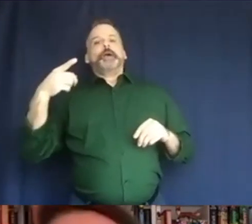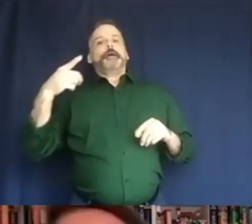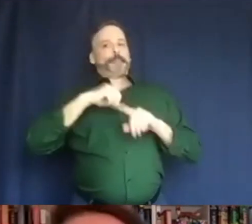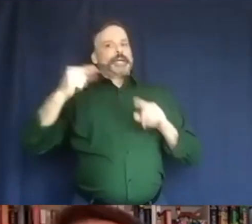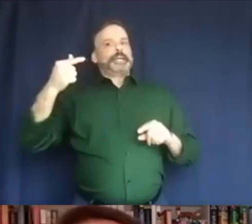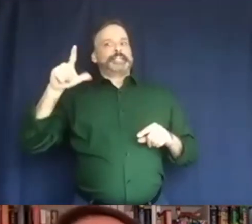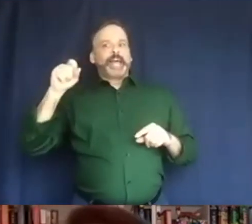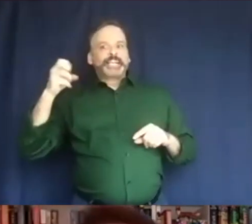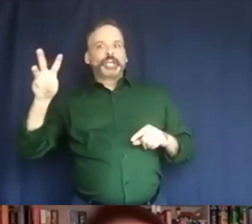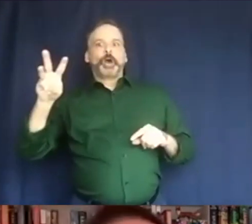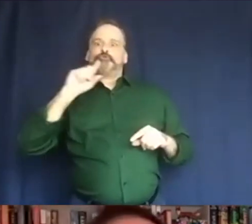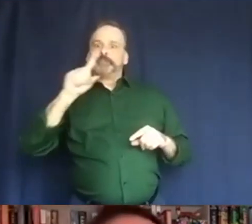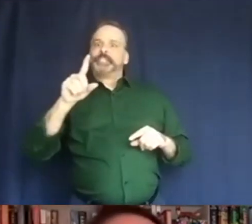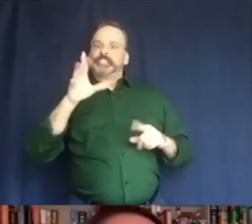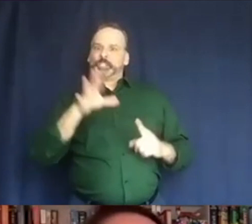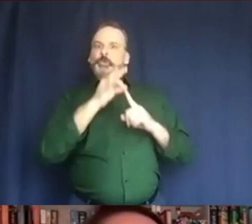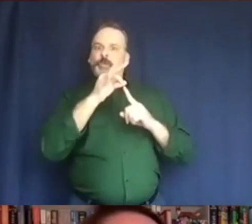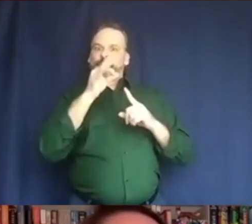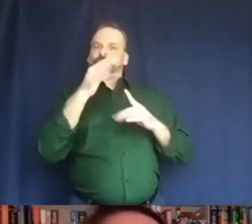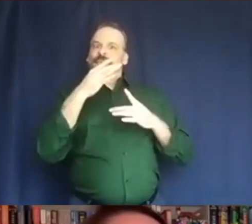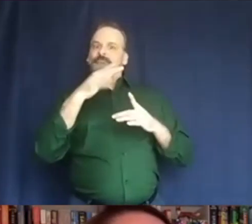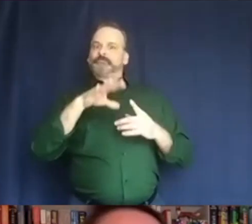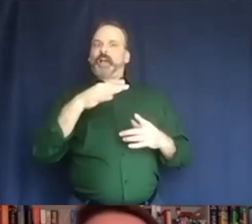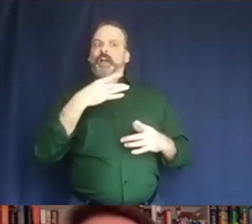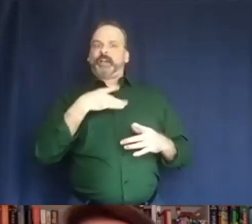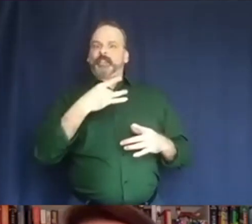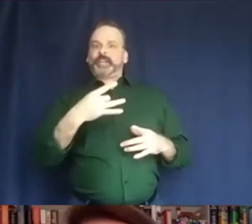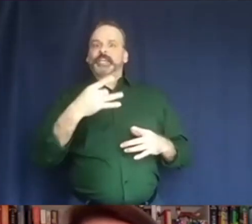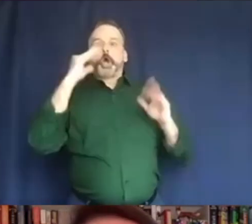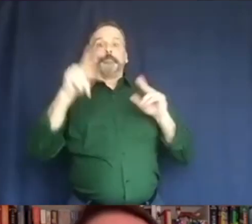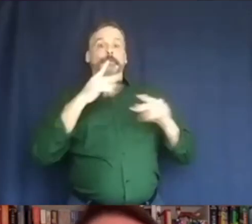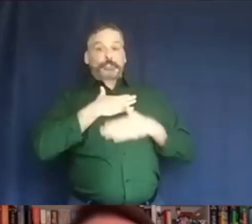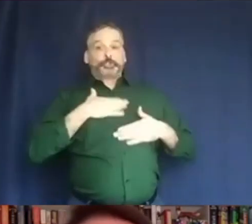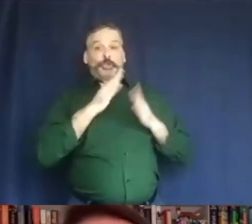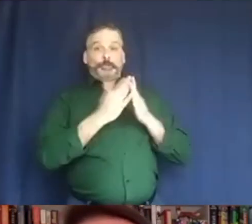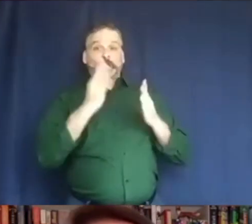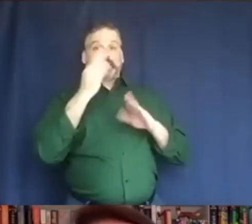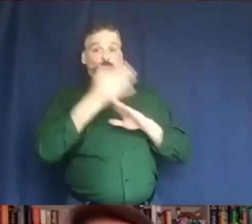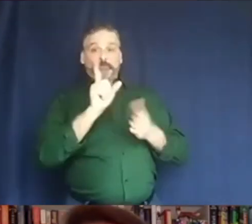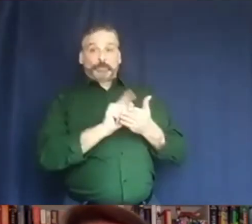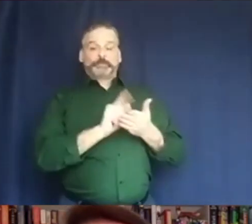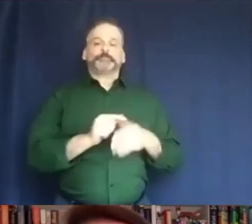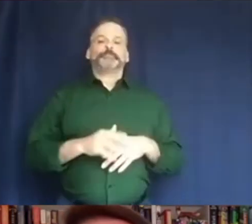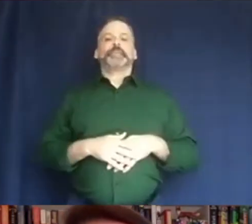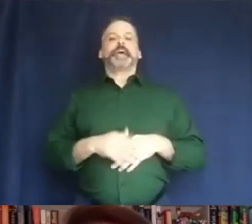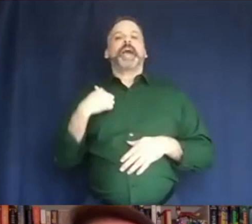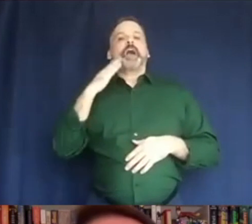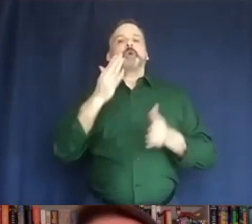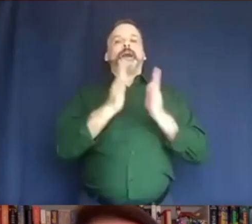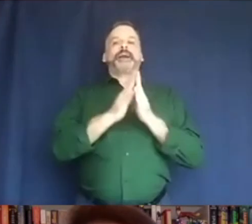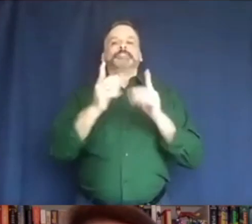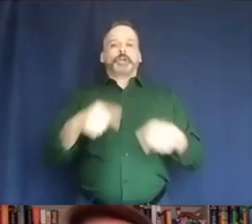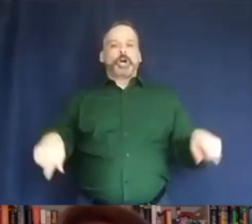when it comes out. Sure. I am going to ask you all, I hope you don't mind, even though this is